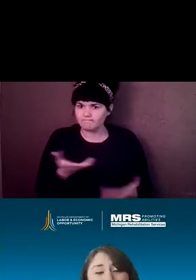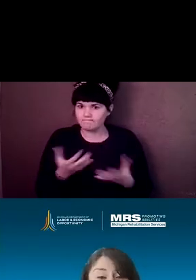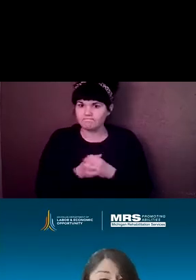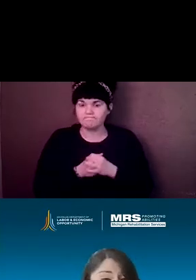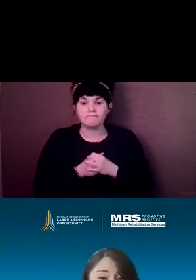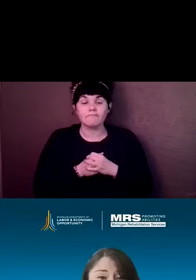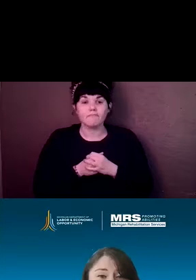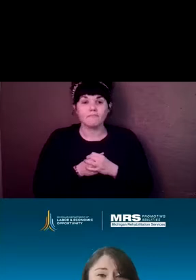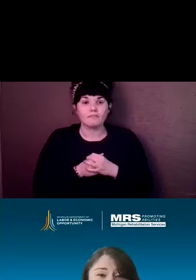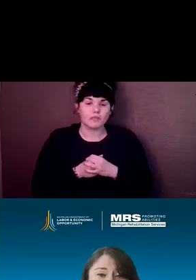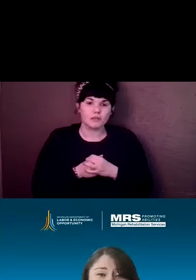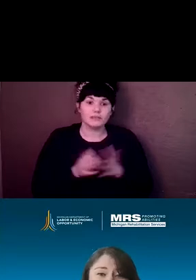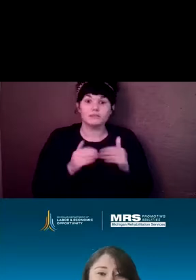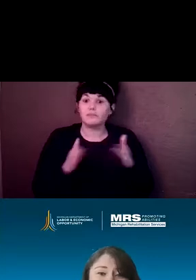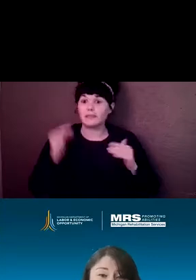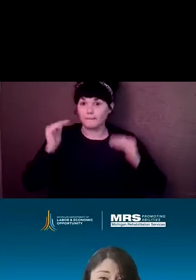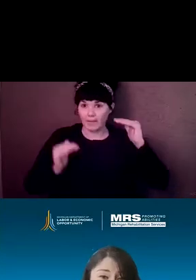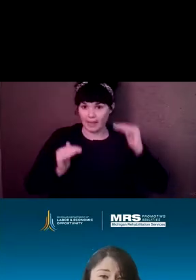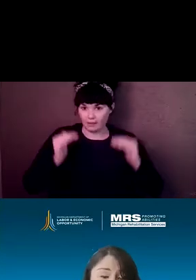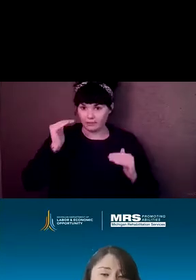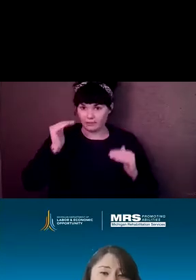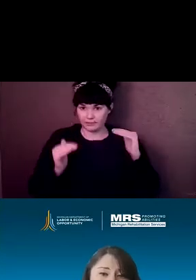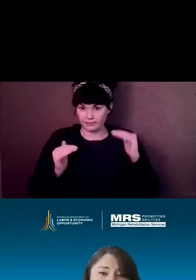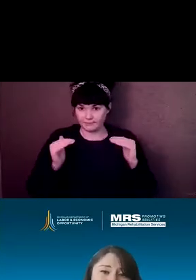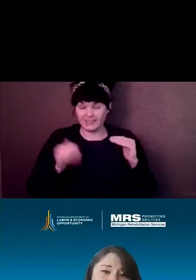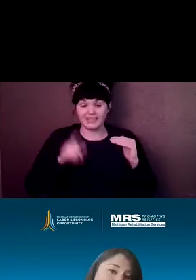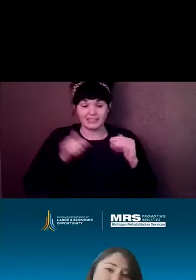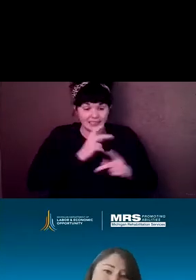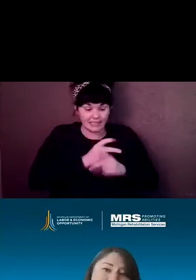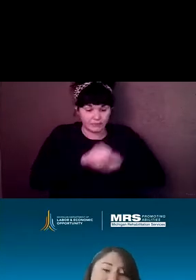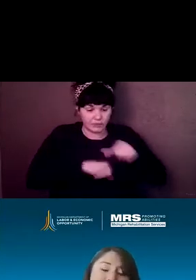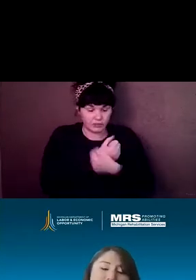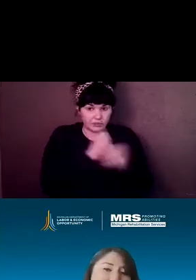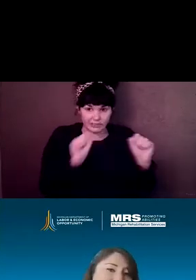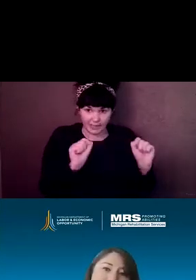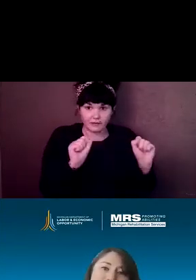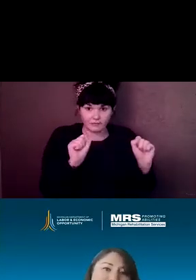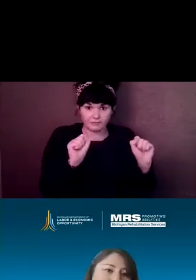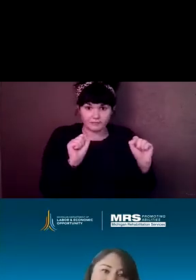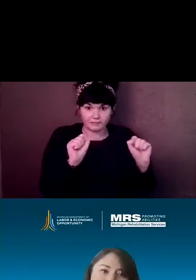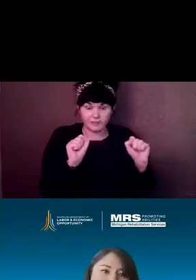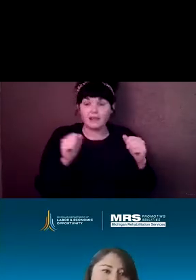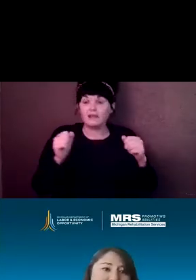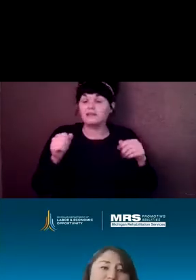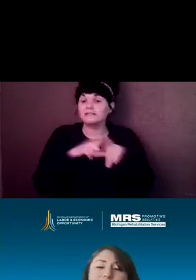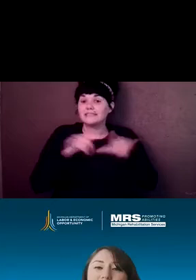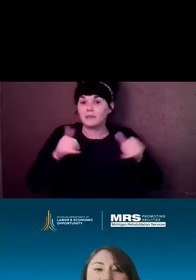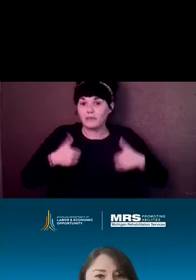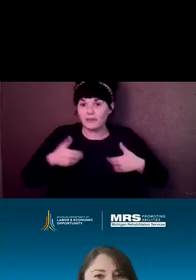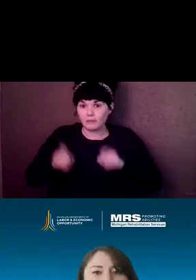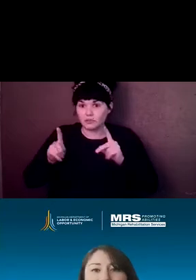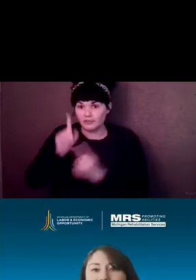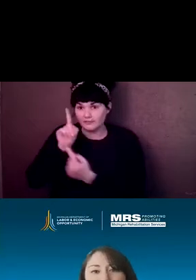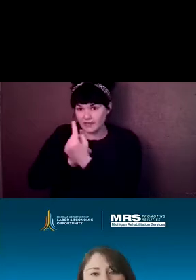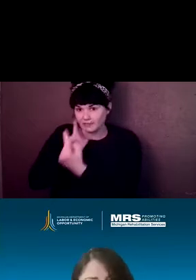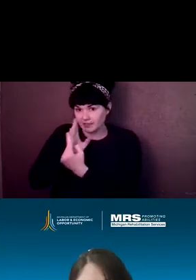it's a balance of keeping each other safe and having the opportunity for face-to-face interactions.